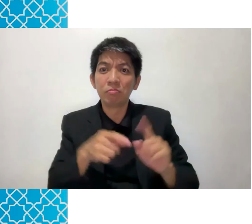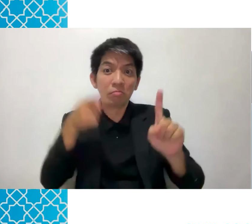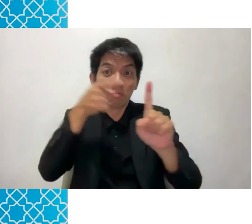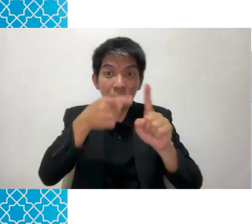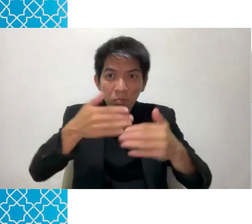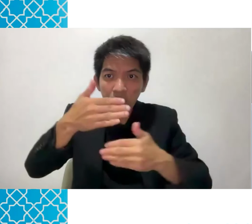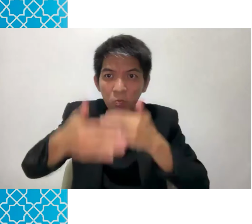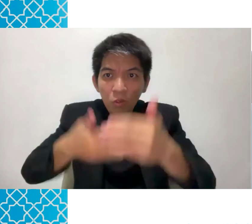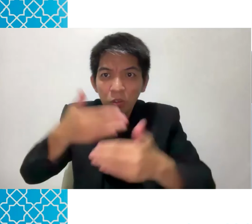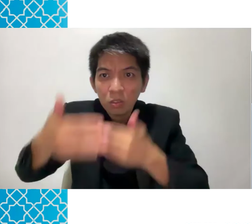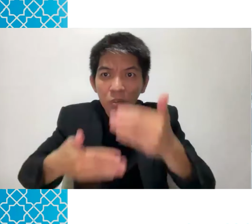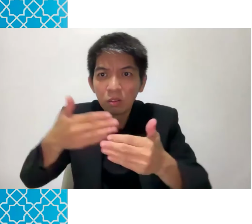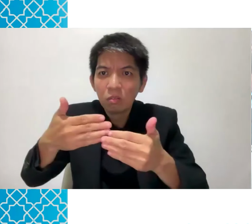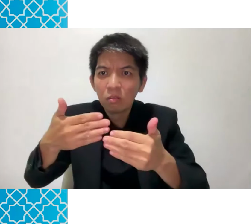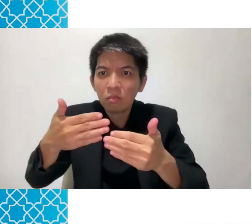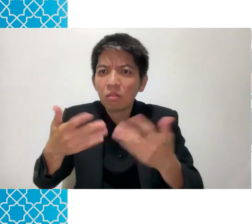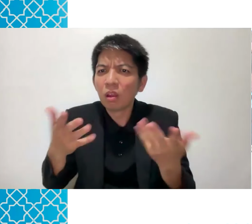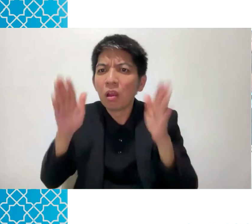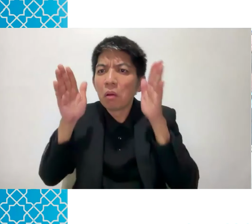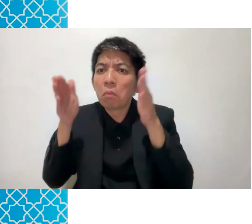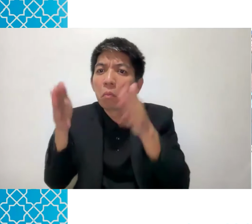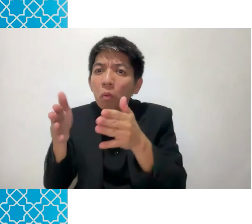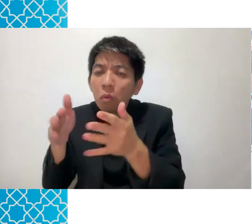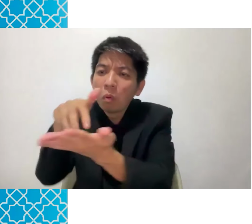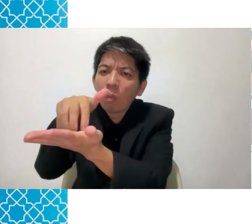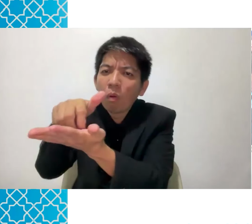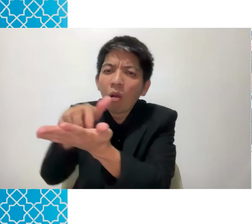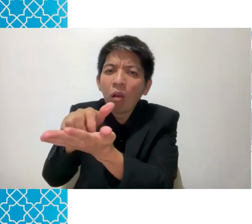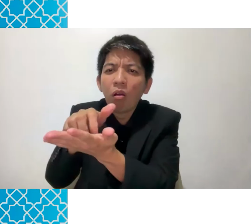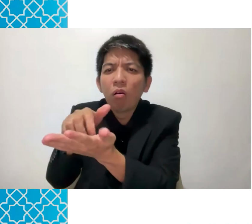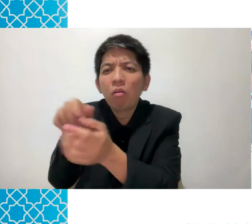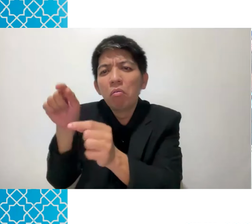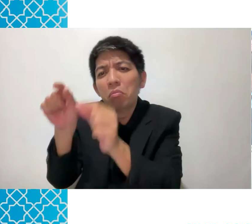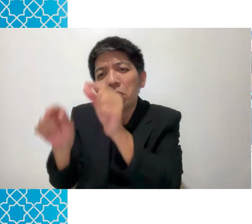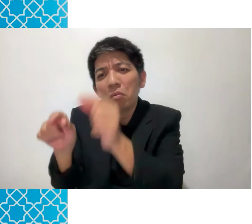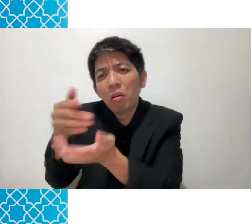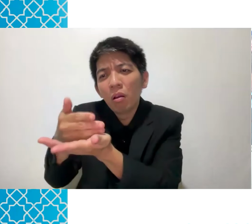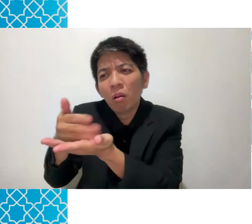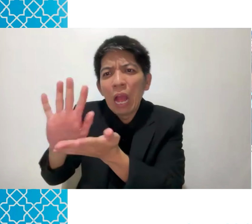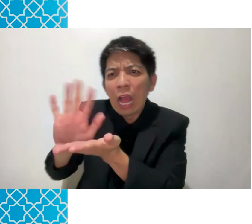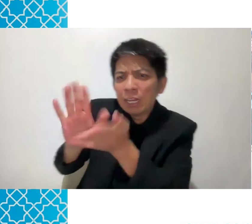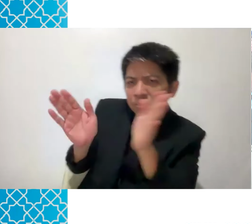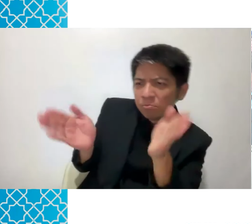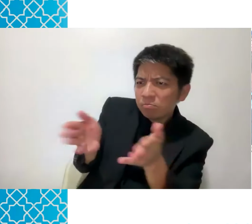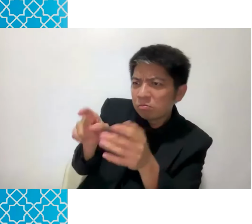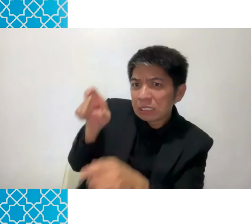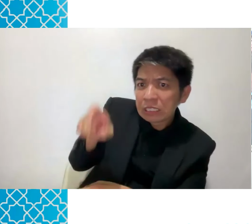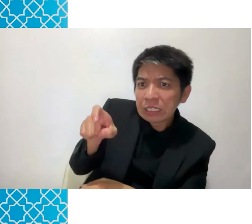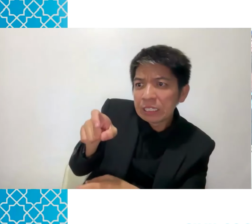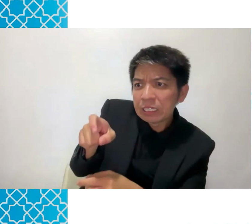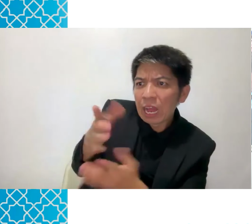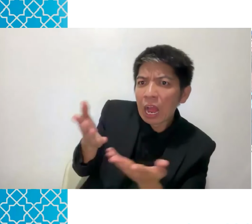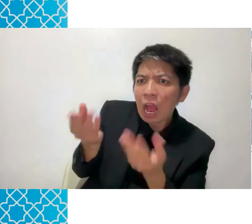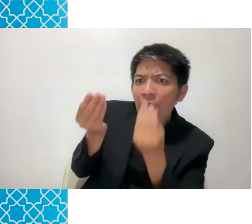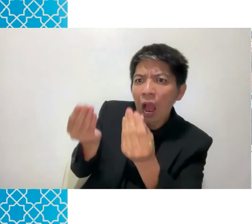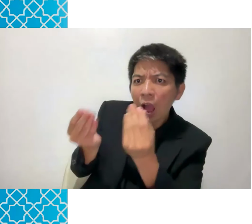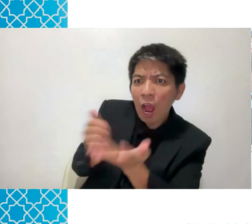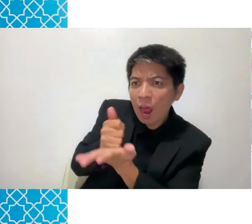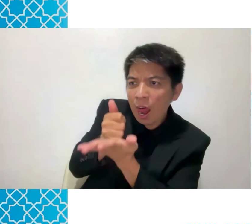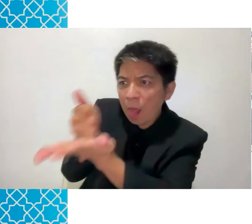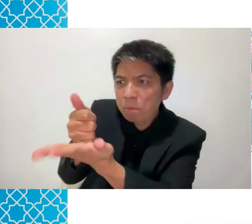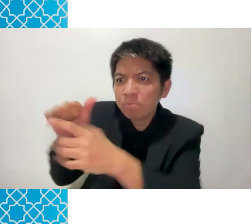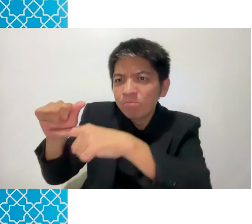the people who are in need, or the people who can unleash more, you know, capacity developments for the